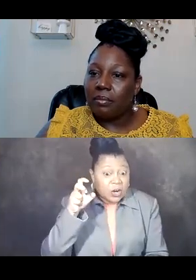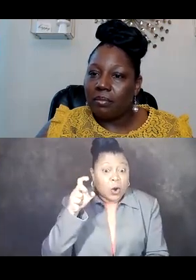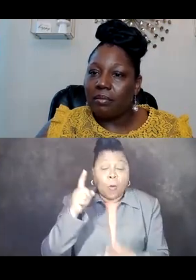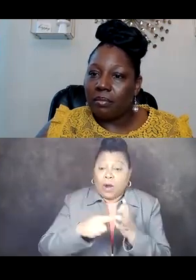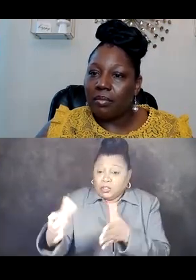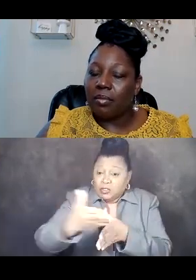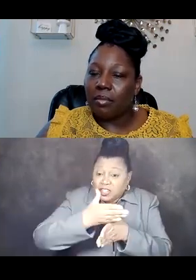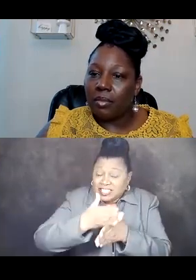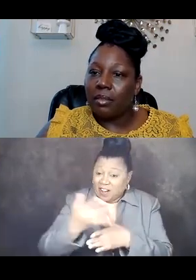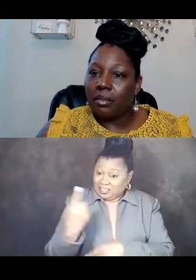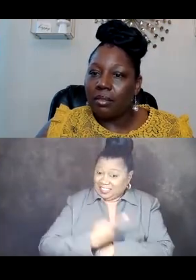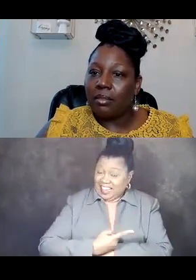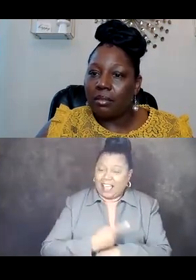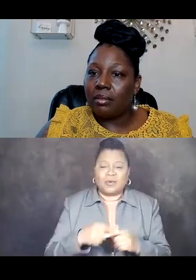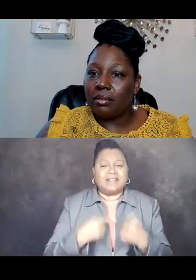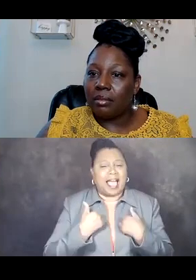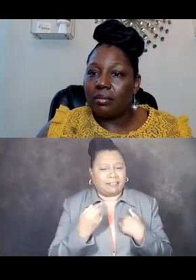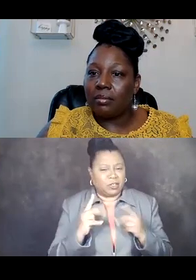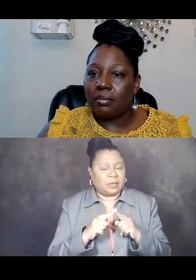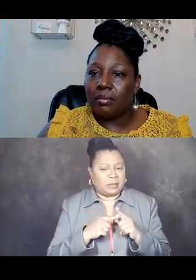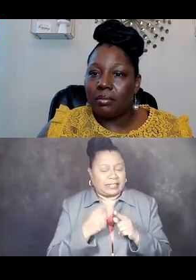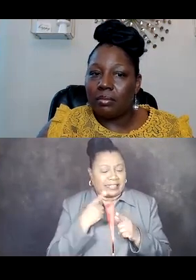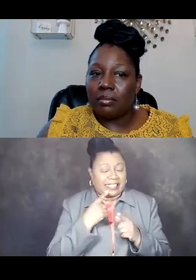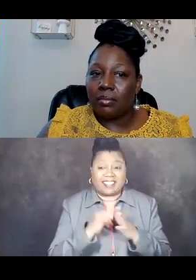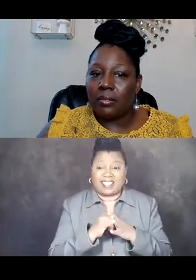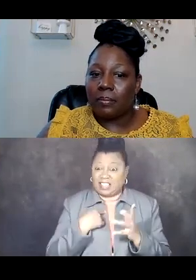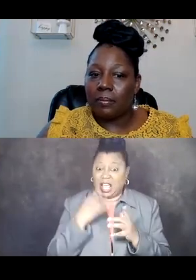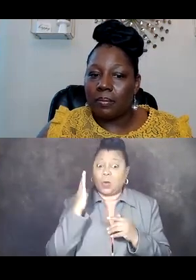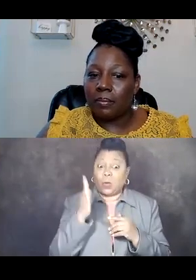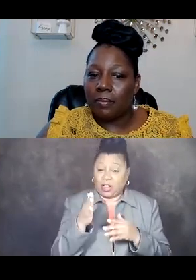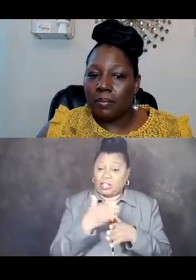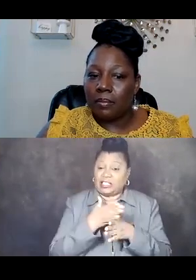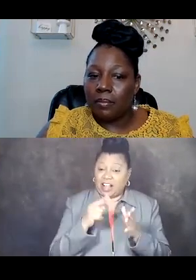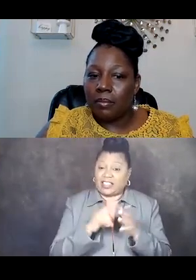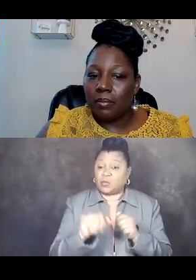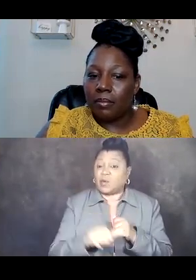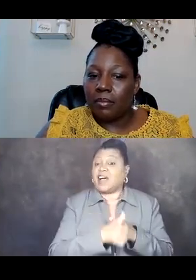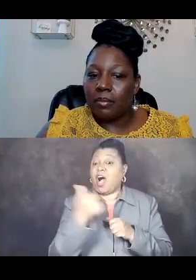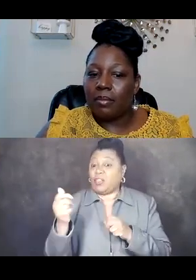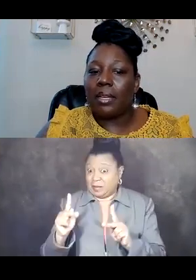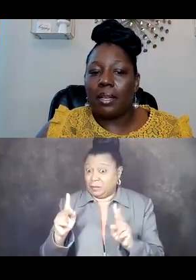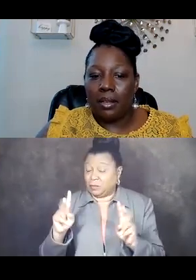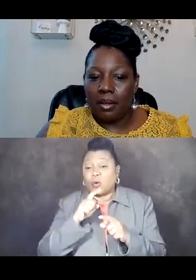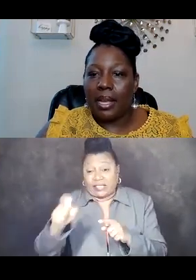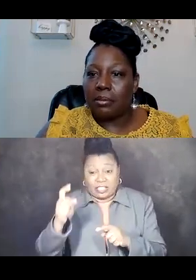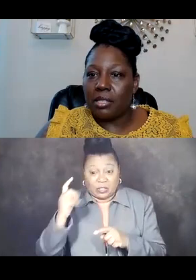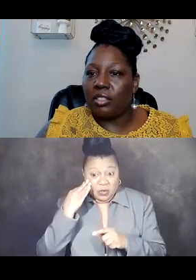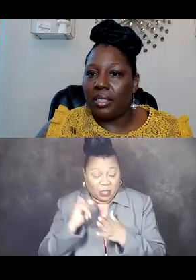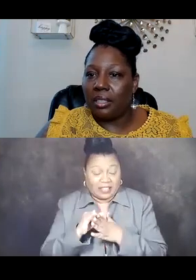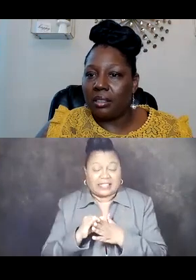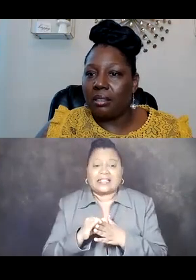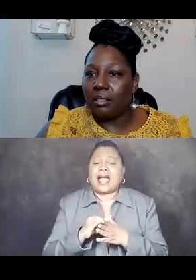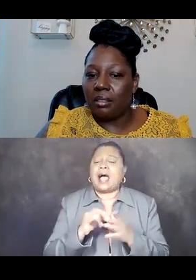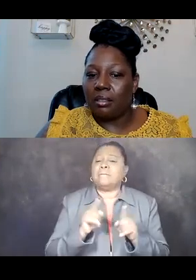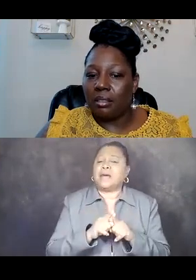you've shared today. We've had a couple of people indicate that they are going to share this with other people who need to hear it. And